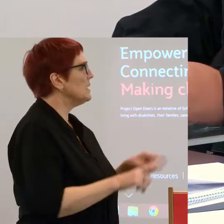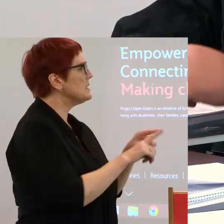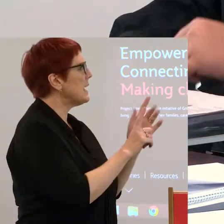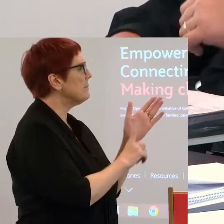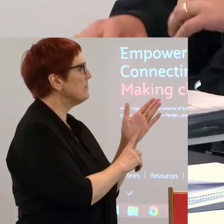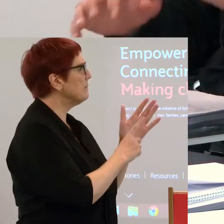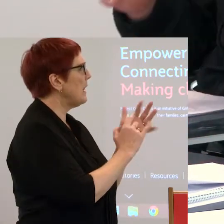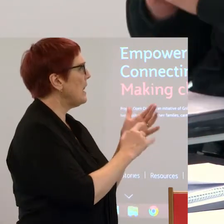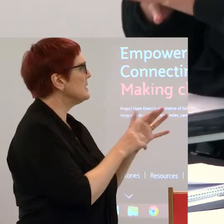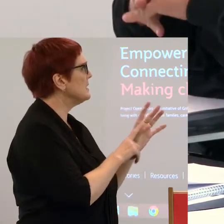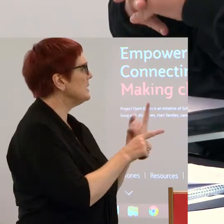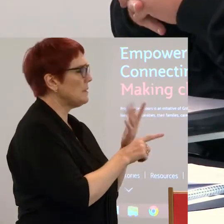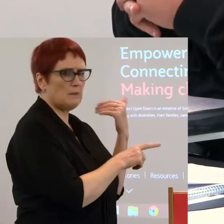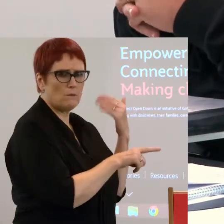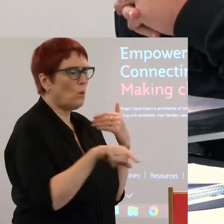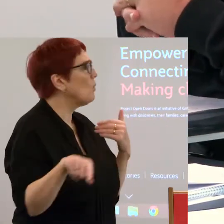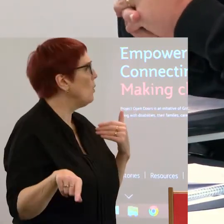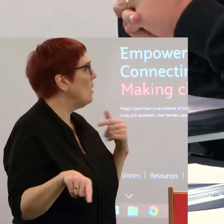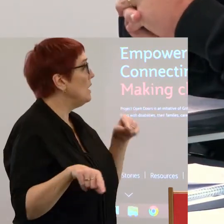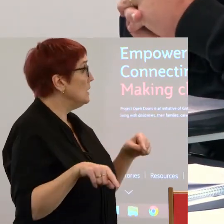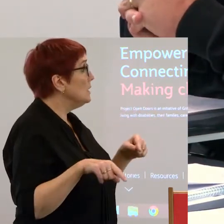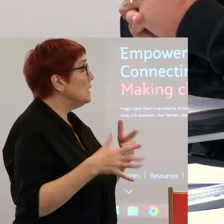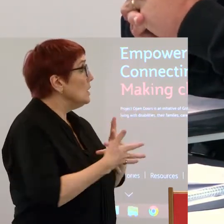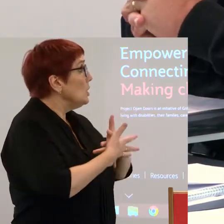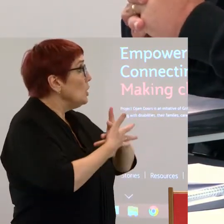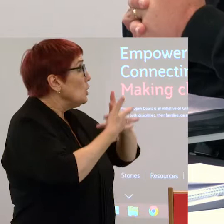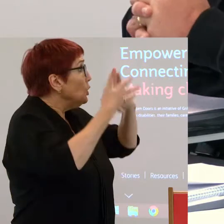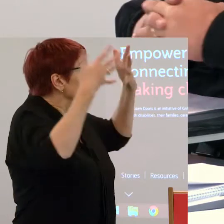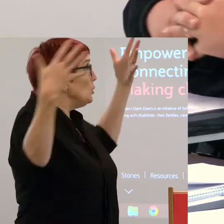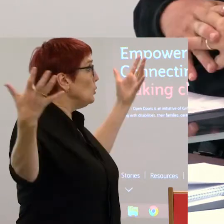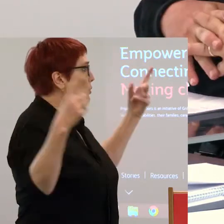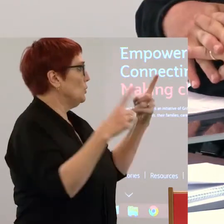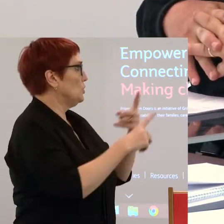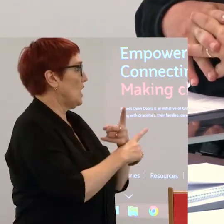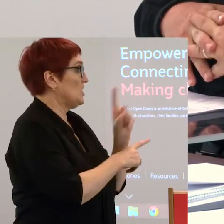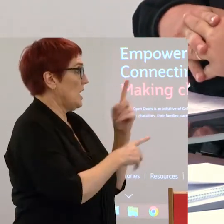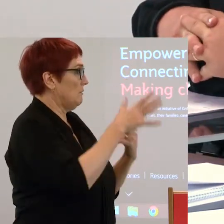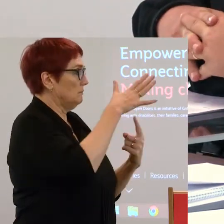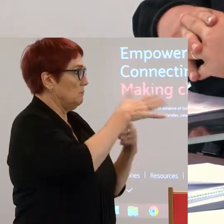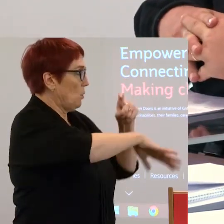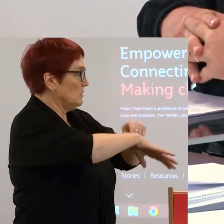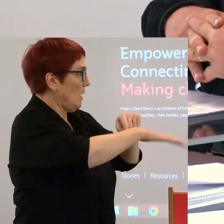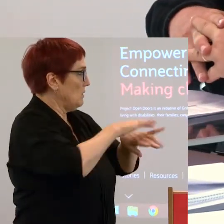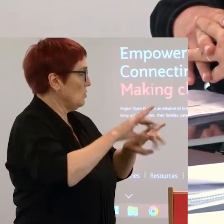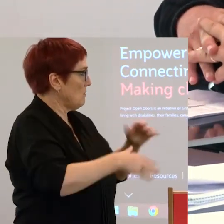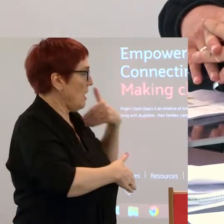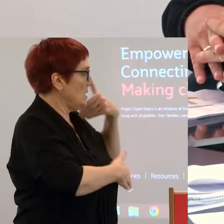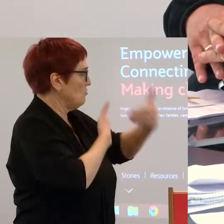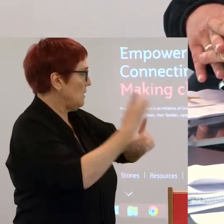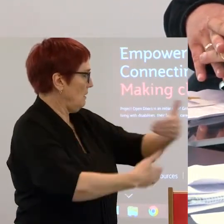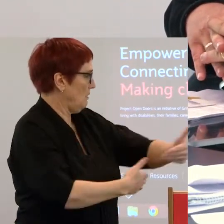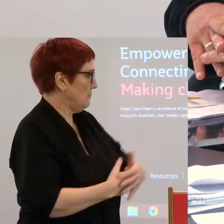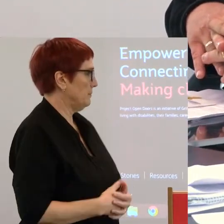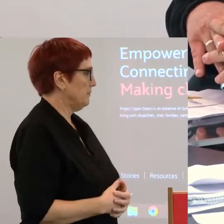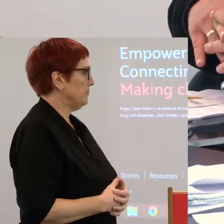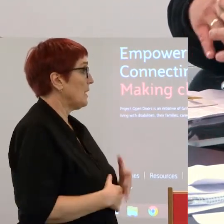said earlier, this is a huge development. It's a really pivotal moment in Australian history, and I think